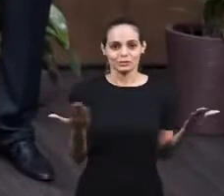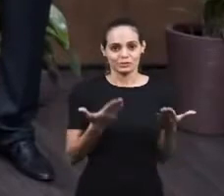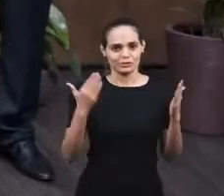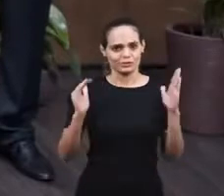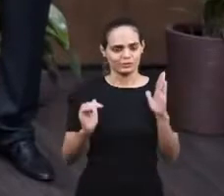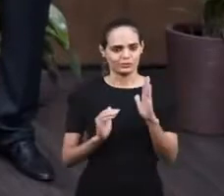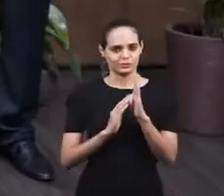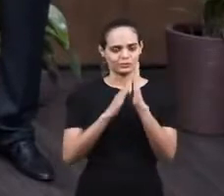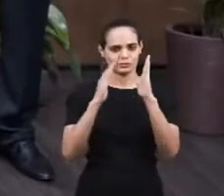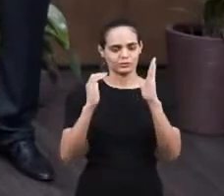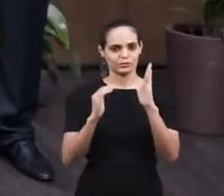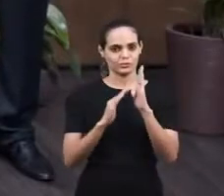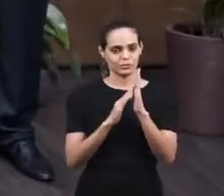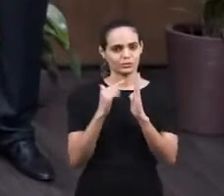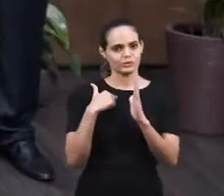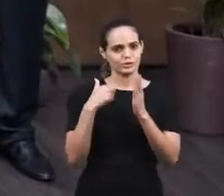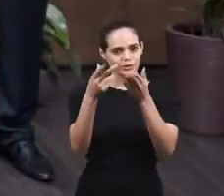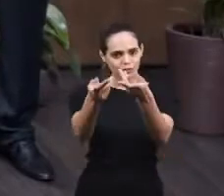Now, following,